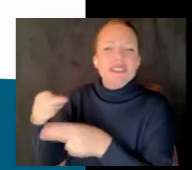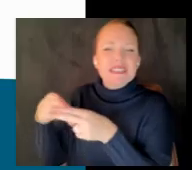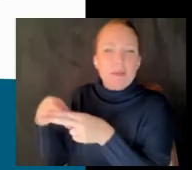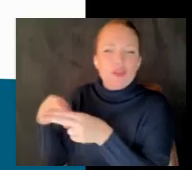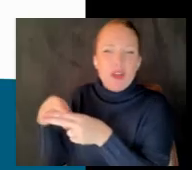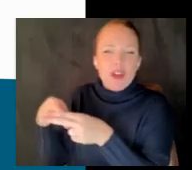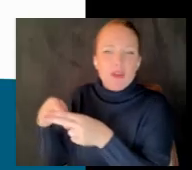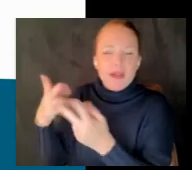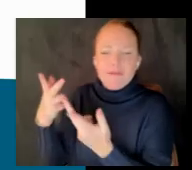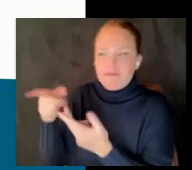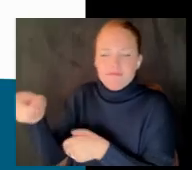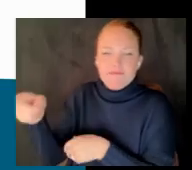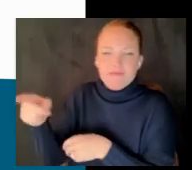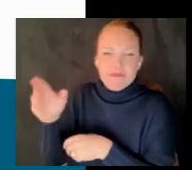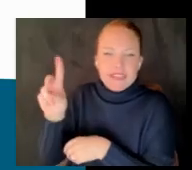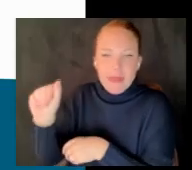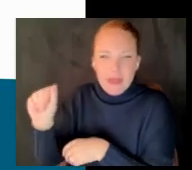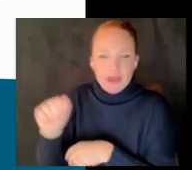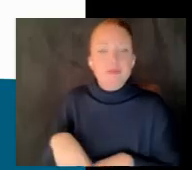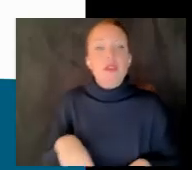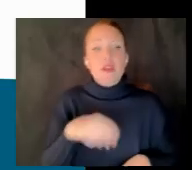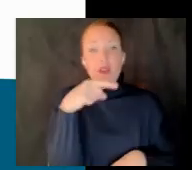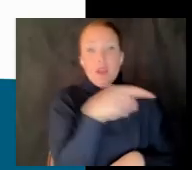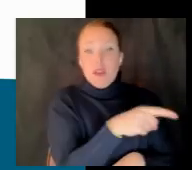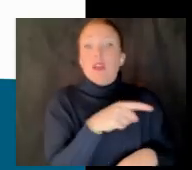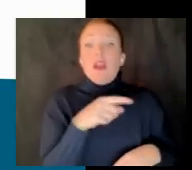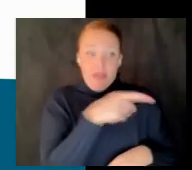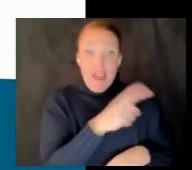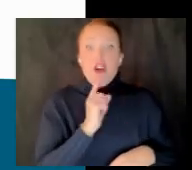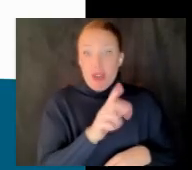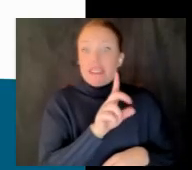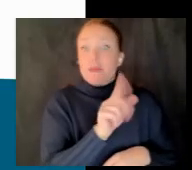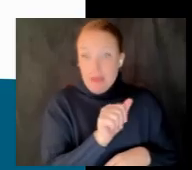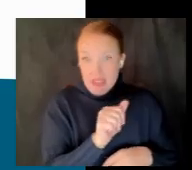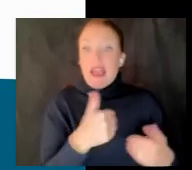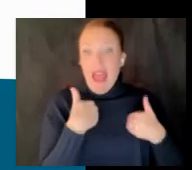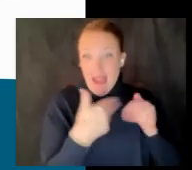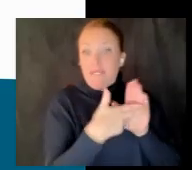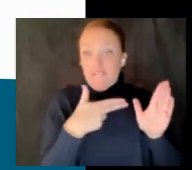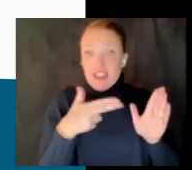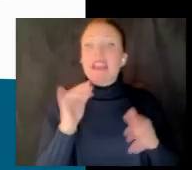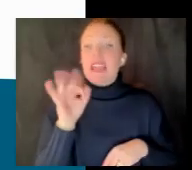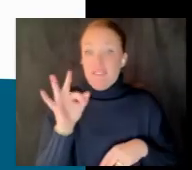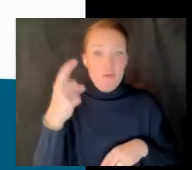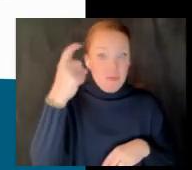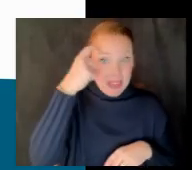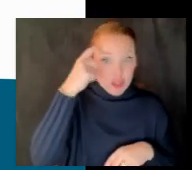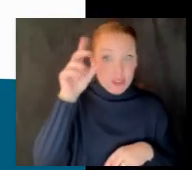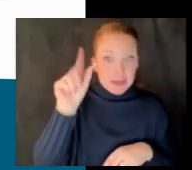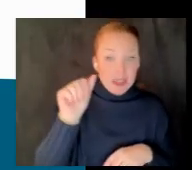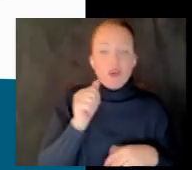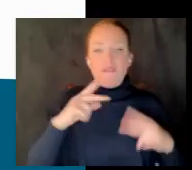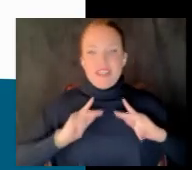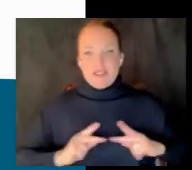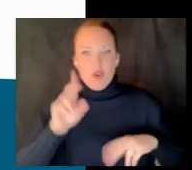Under Section 504, a person is considered to have a disability if they have a physical or mental impairment that substantially limits one or